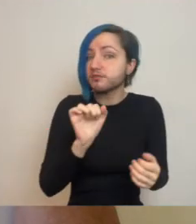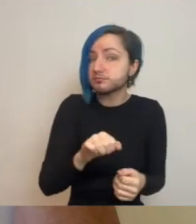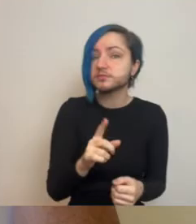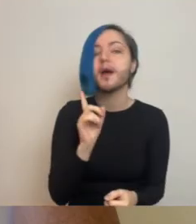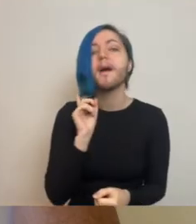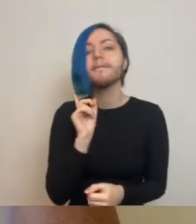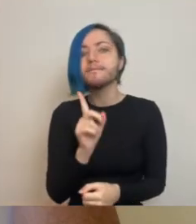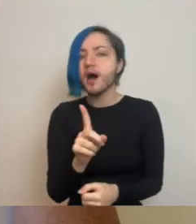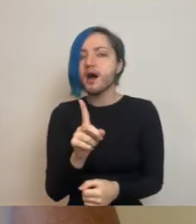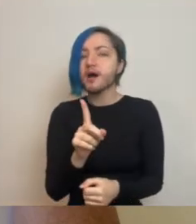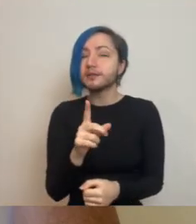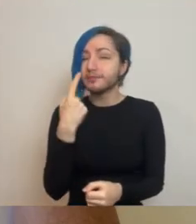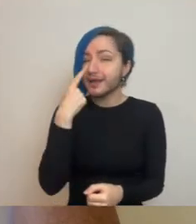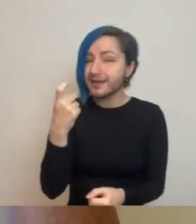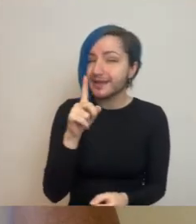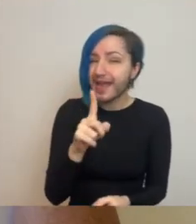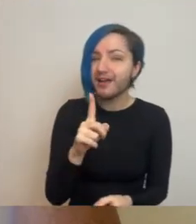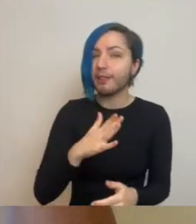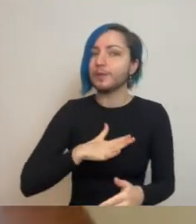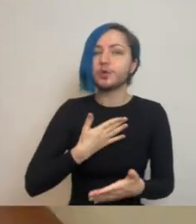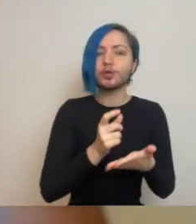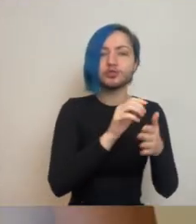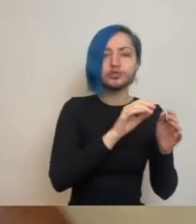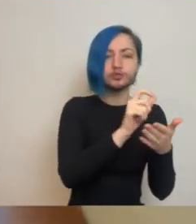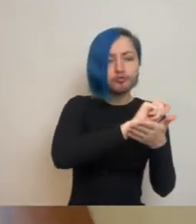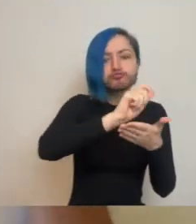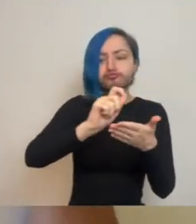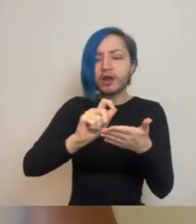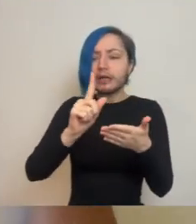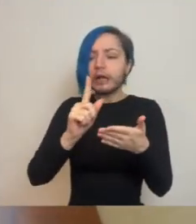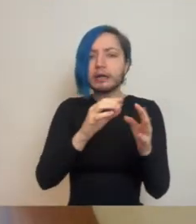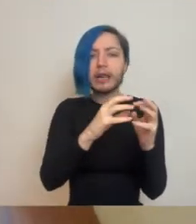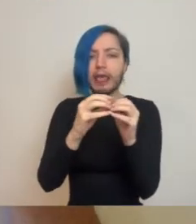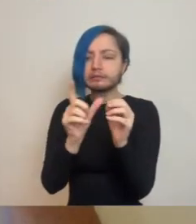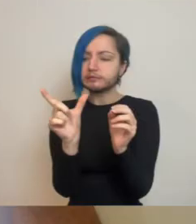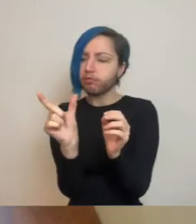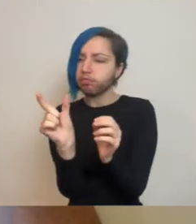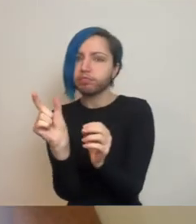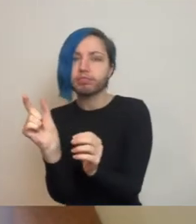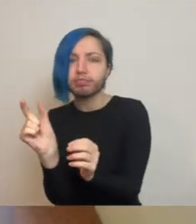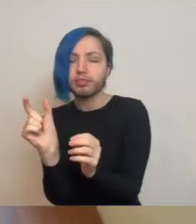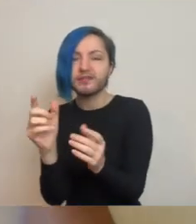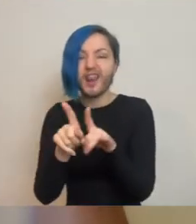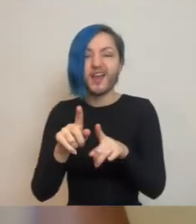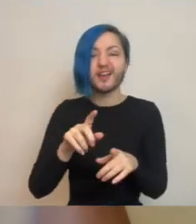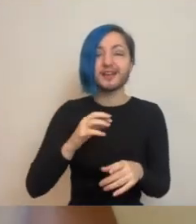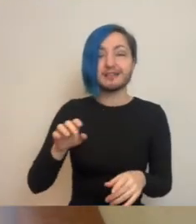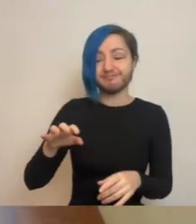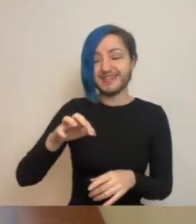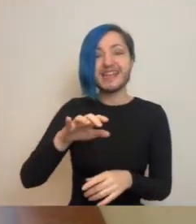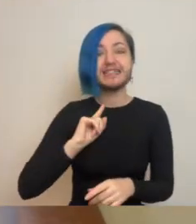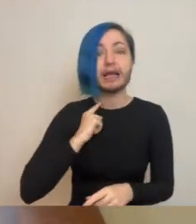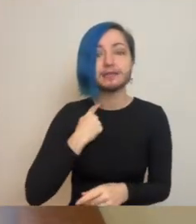But don't fall into the trap of writing out your text and realising you don't have enough space to get a long word in like